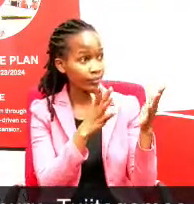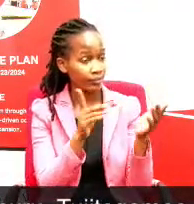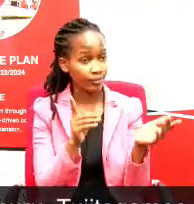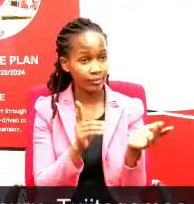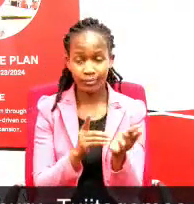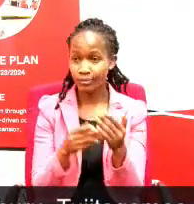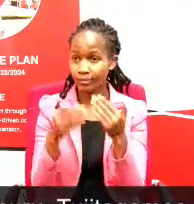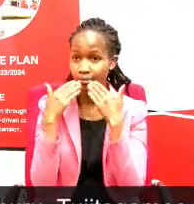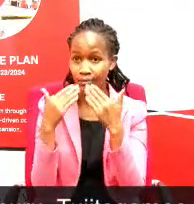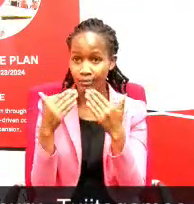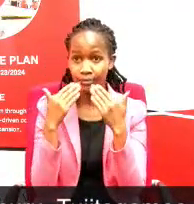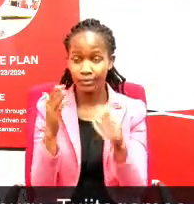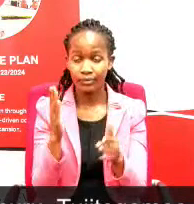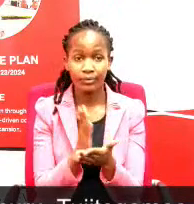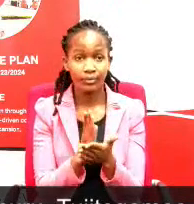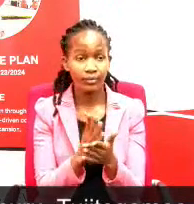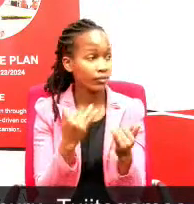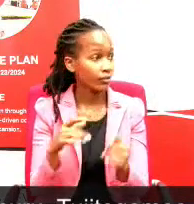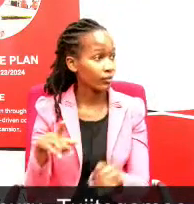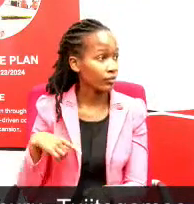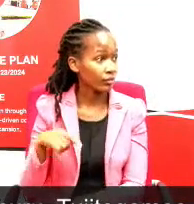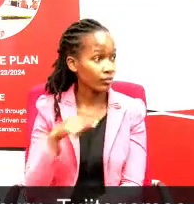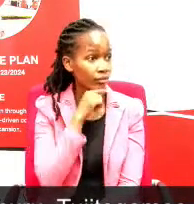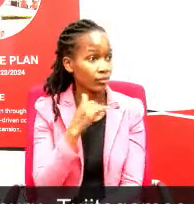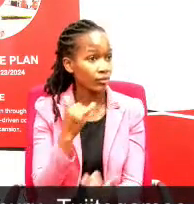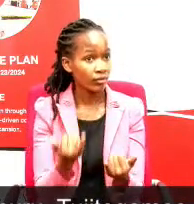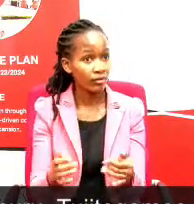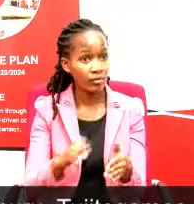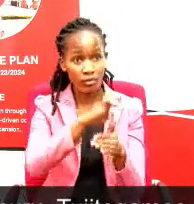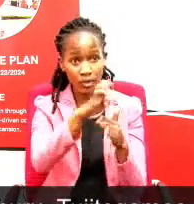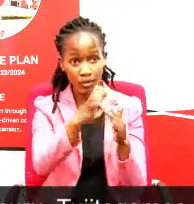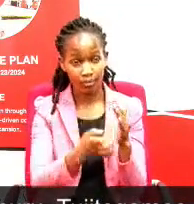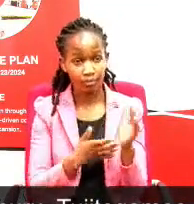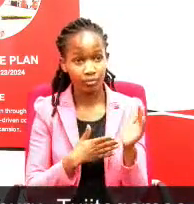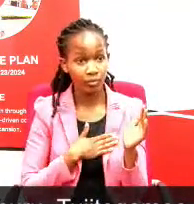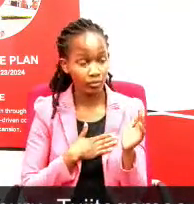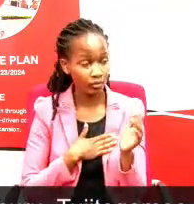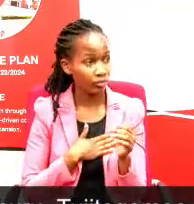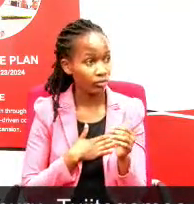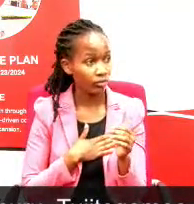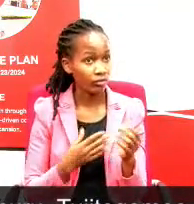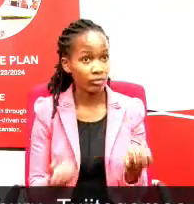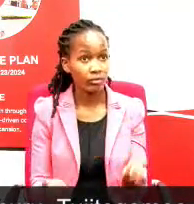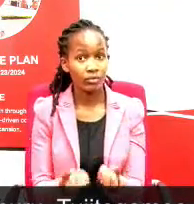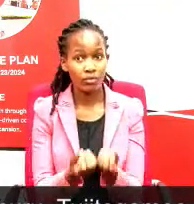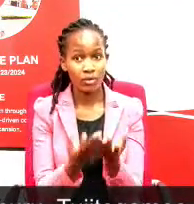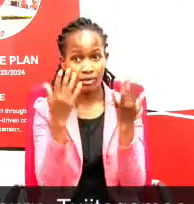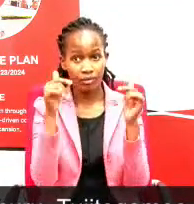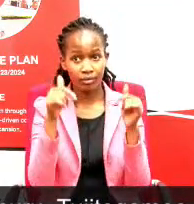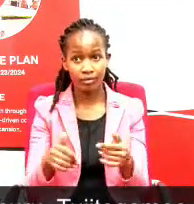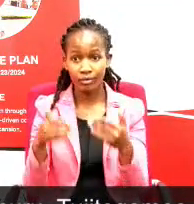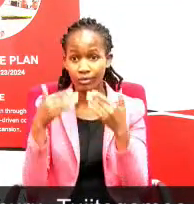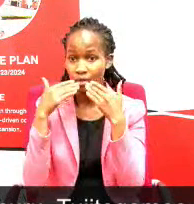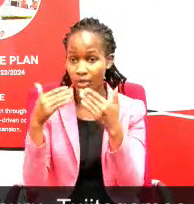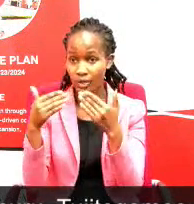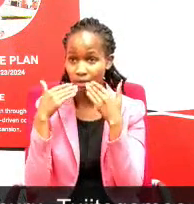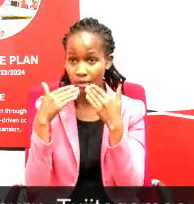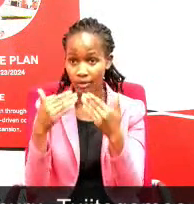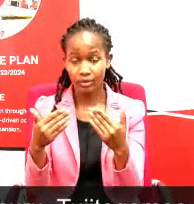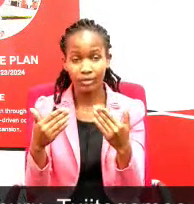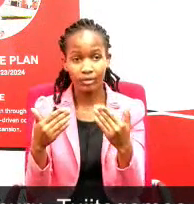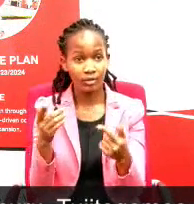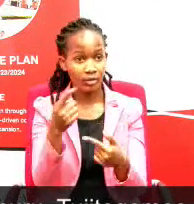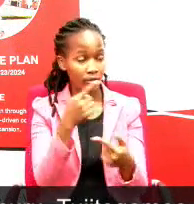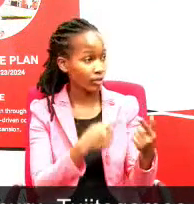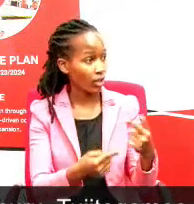Daktari. Thank you very, very much. Ladies and gentlemen, we have come to the end of this event. And thank you very much for